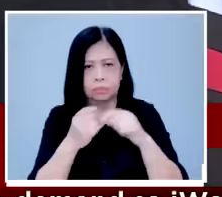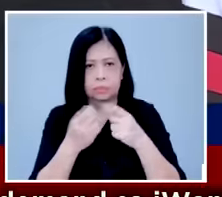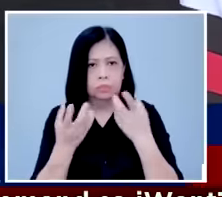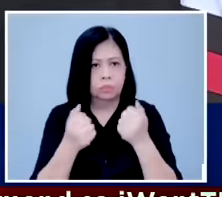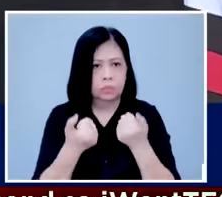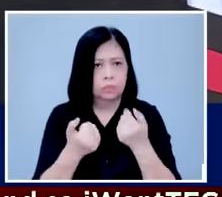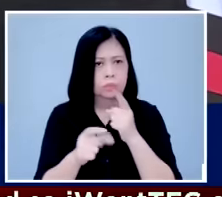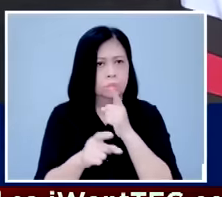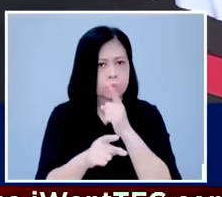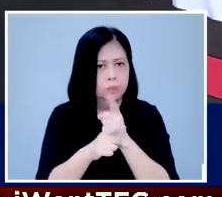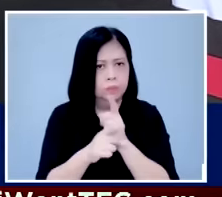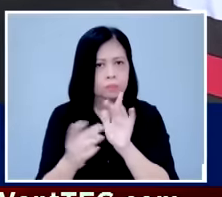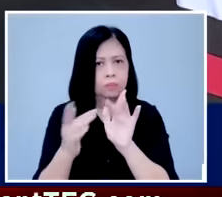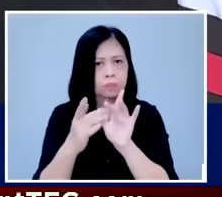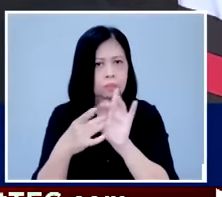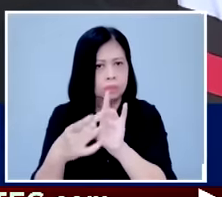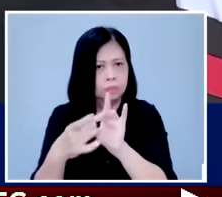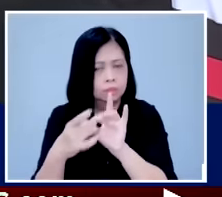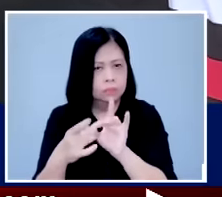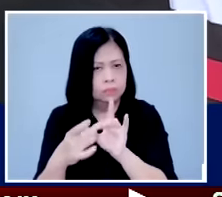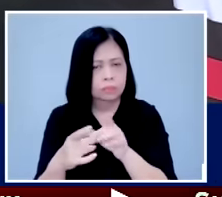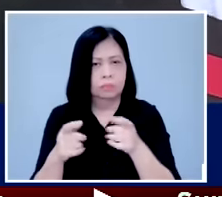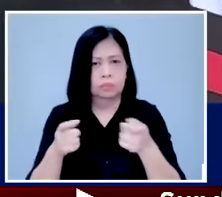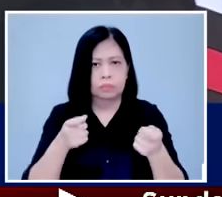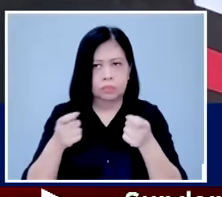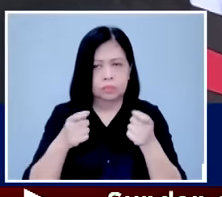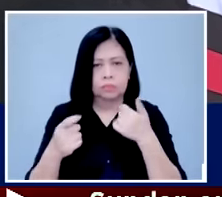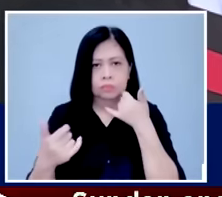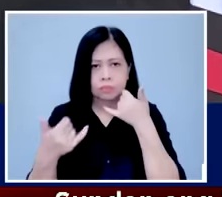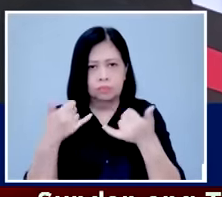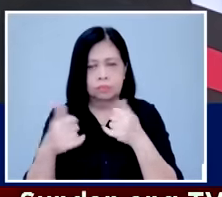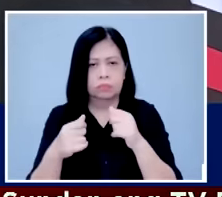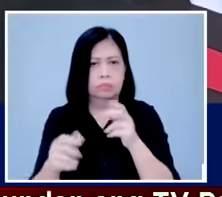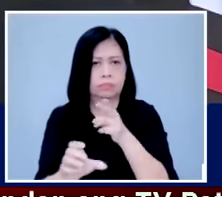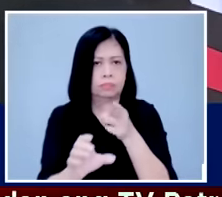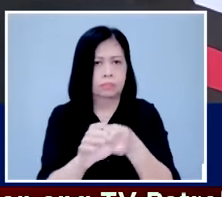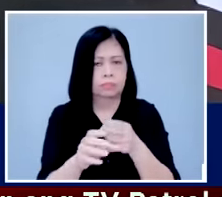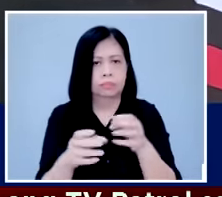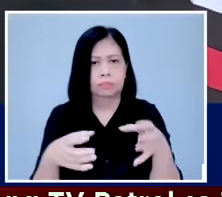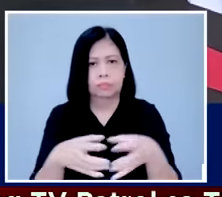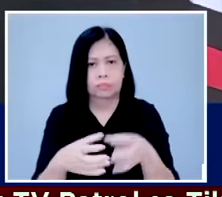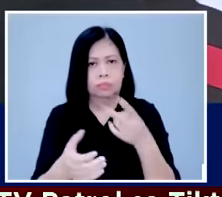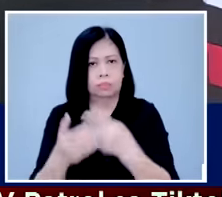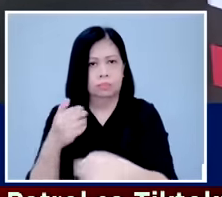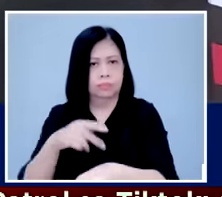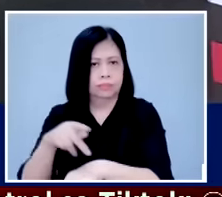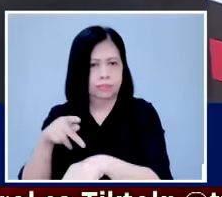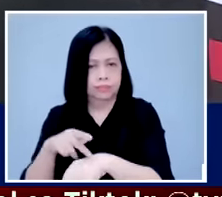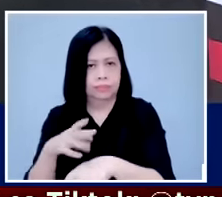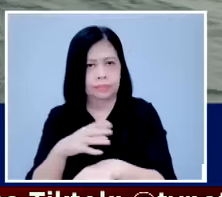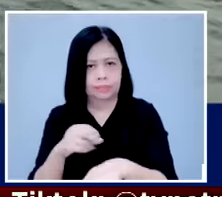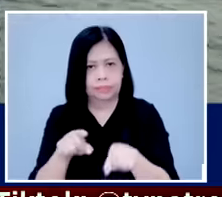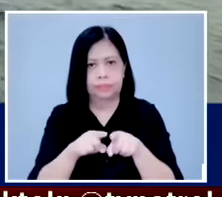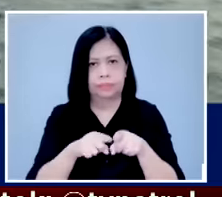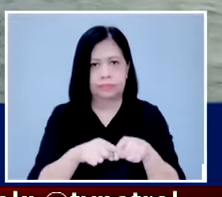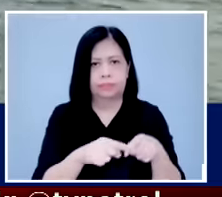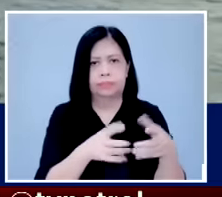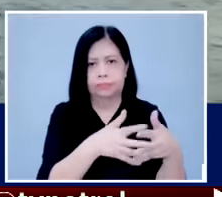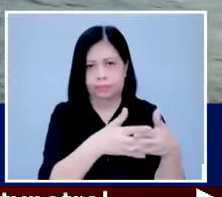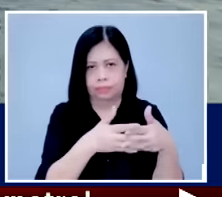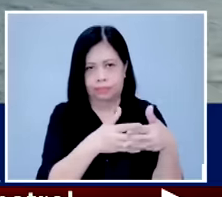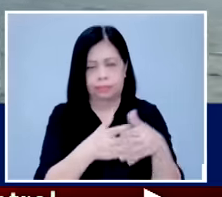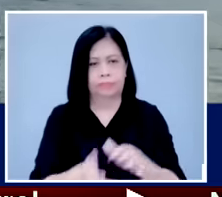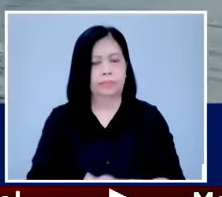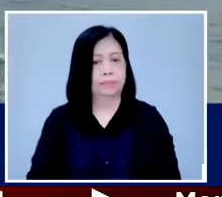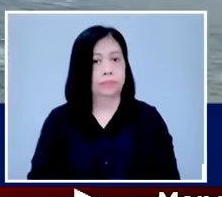ensure connectivity and command and control of participating forces both from the Philippines and as well as from the US.